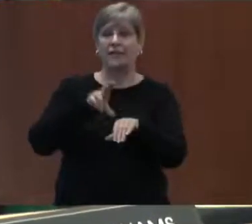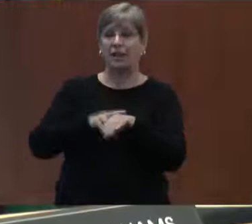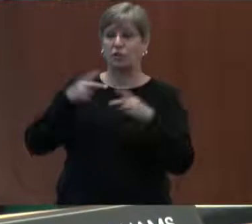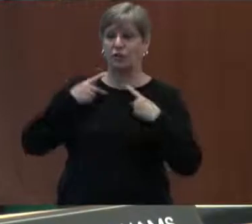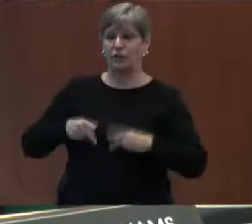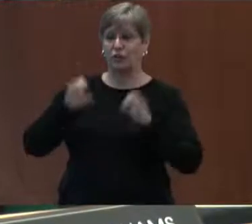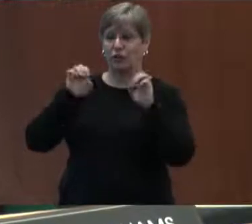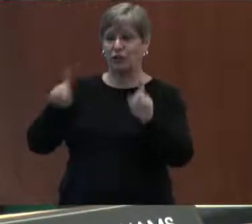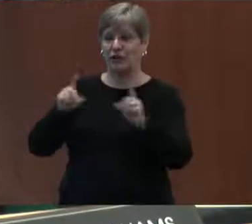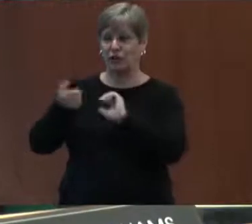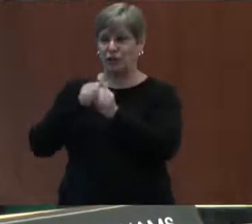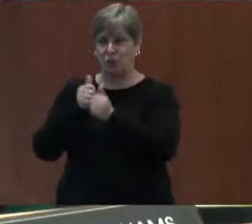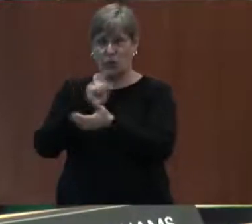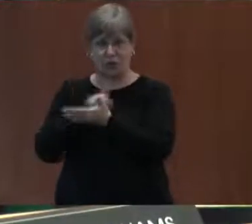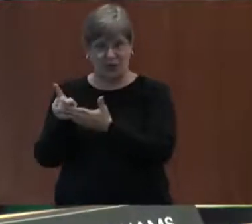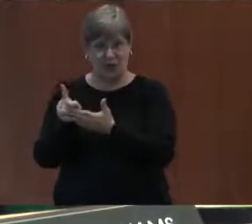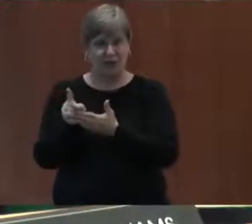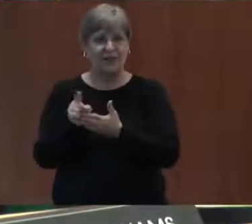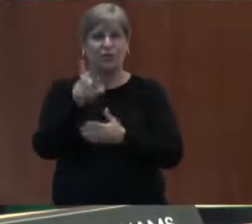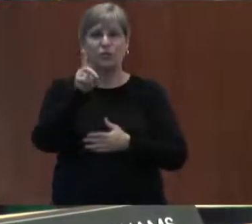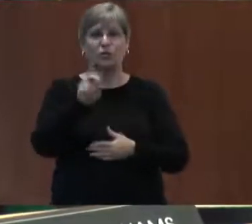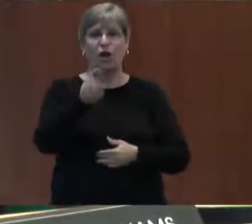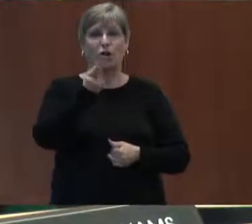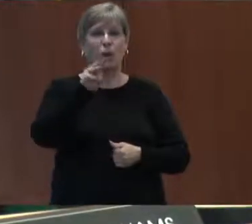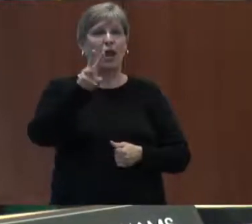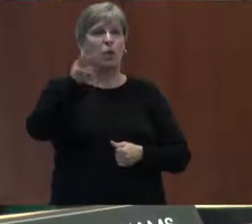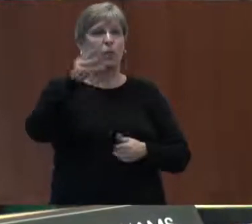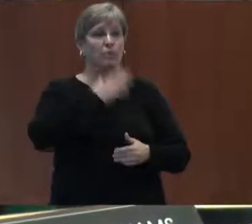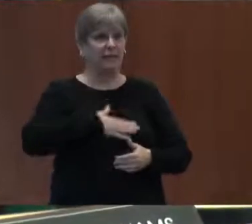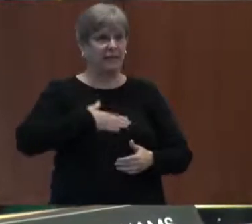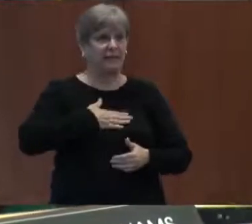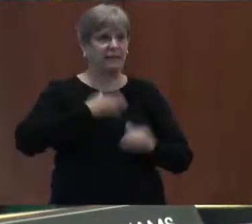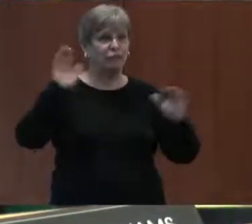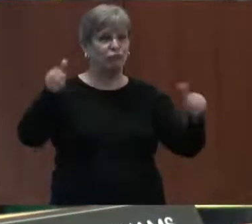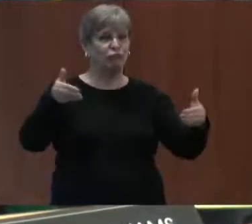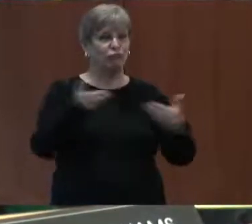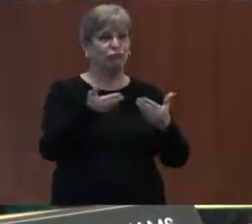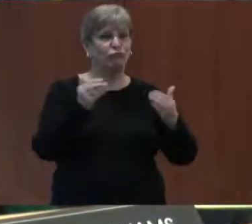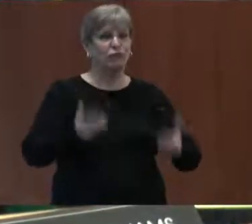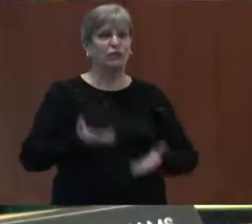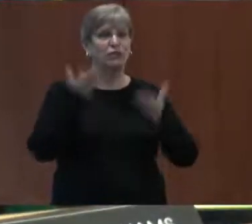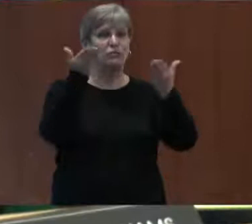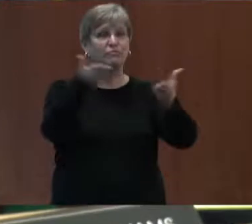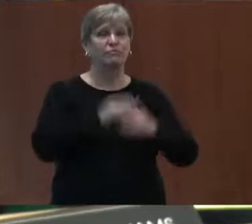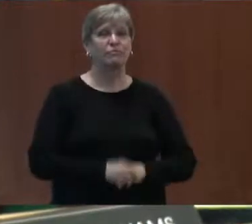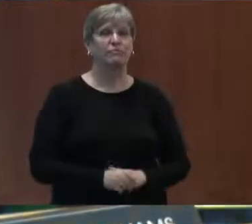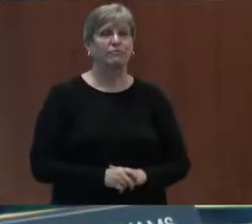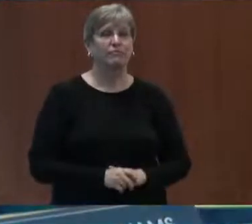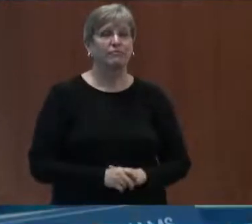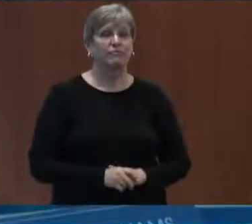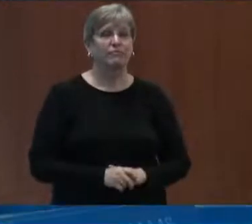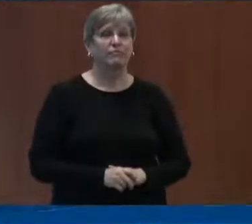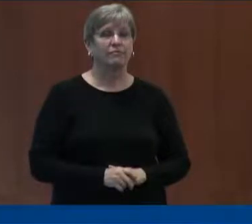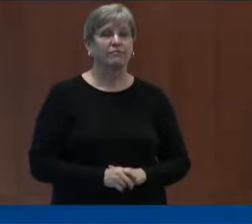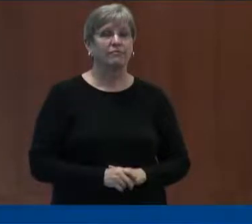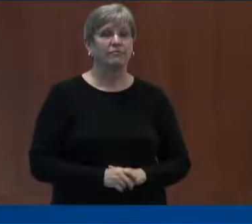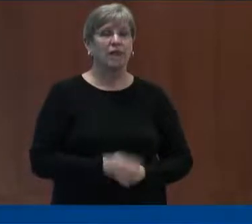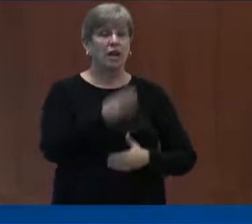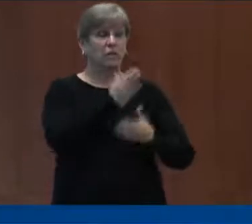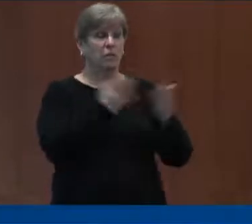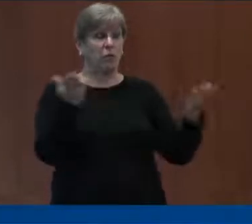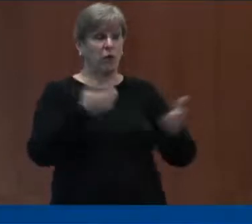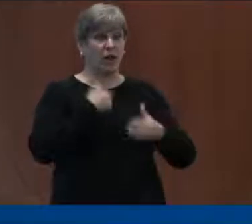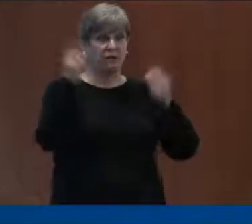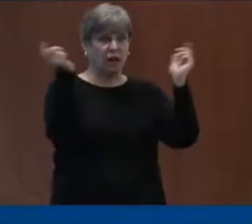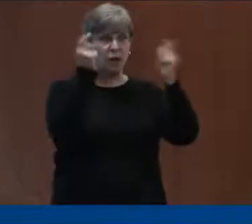Physical Education and Sports Week. So Dr. Willow, if you would do those next three presentations. Well, some of what I'm going to